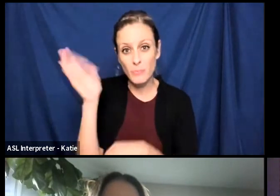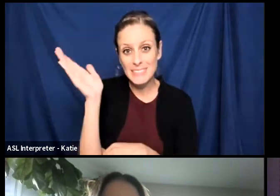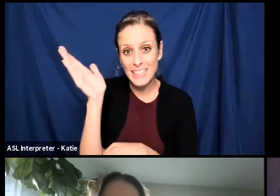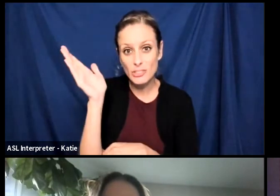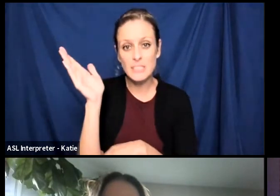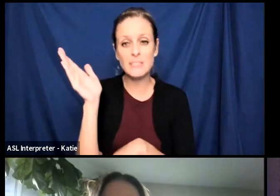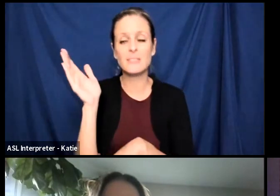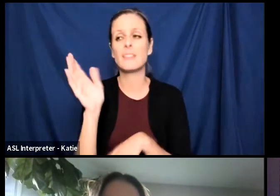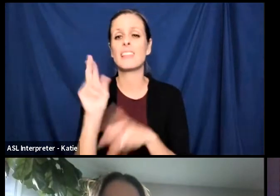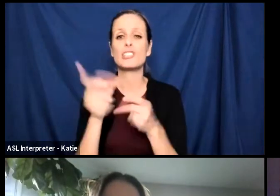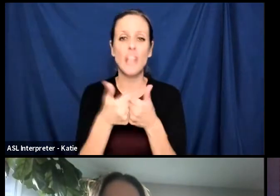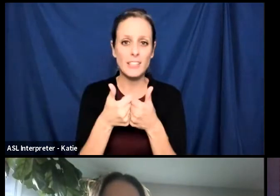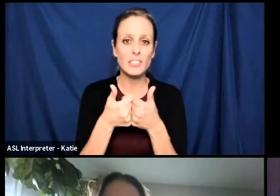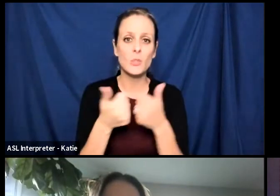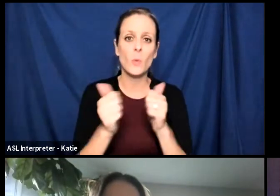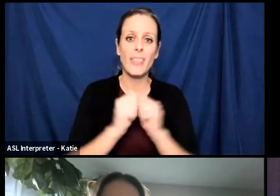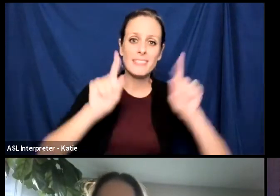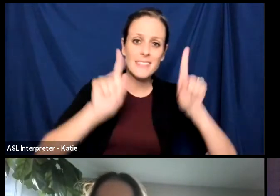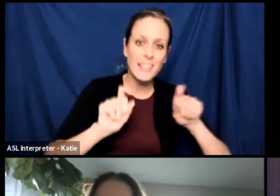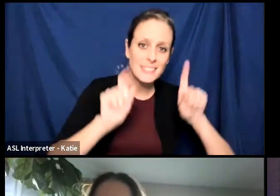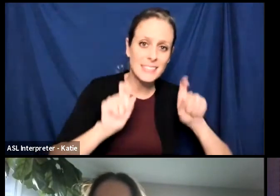testing, and that